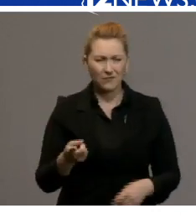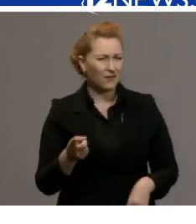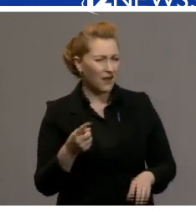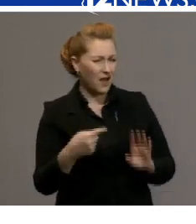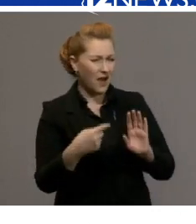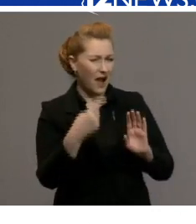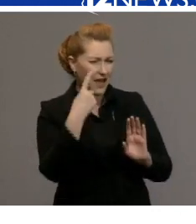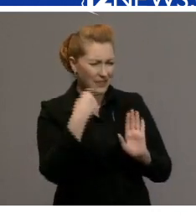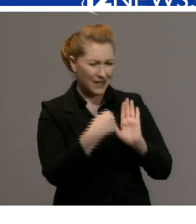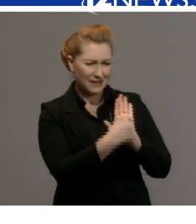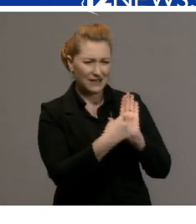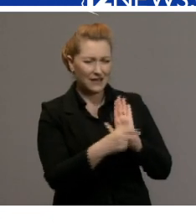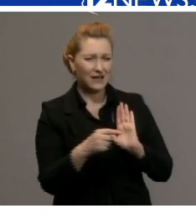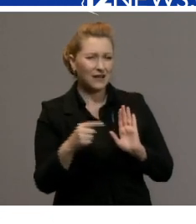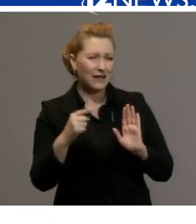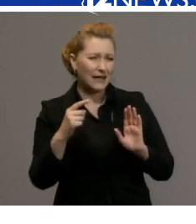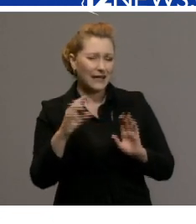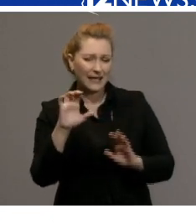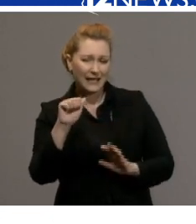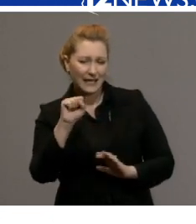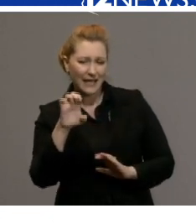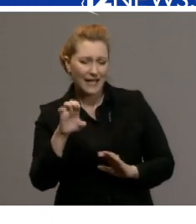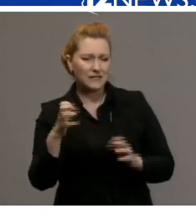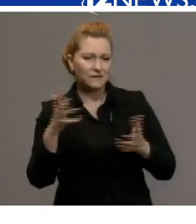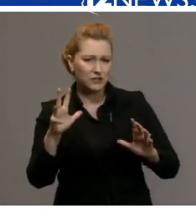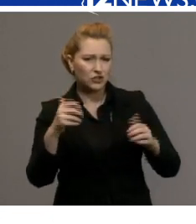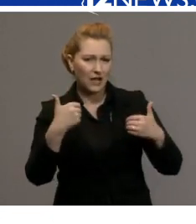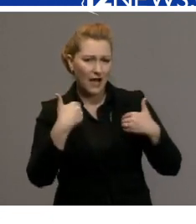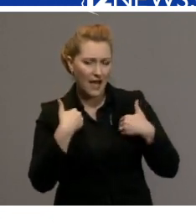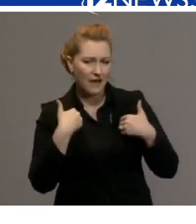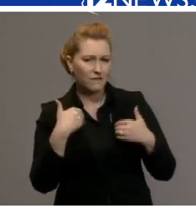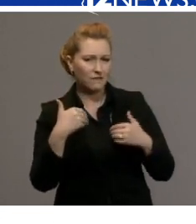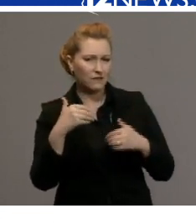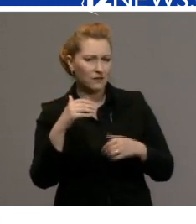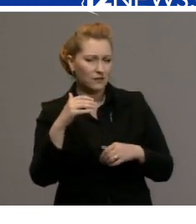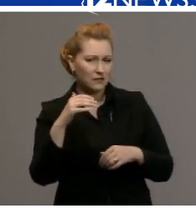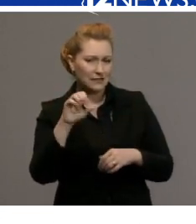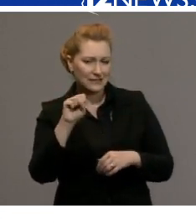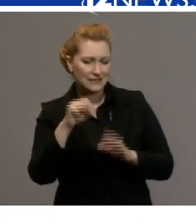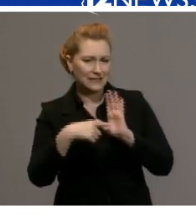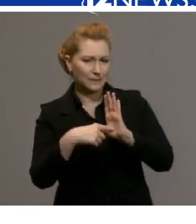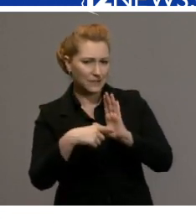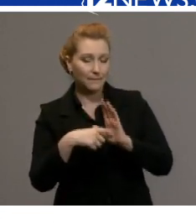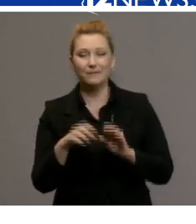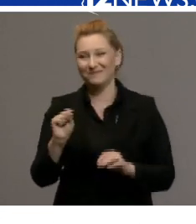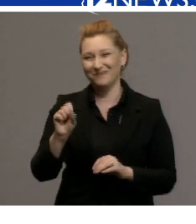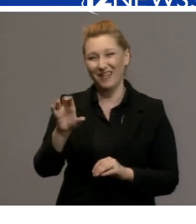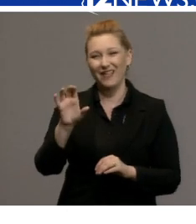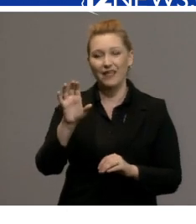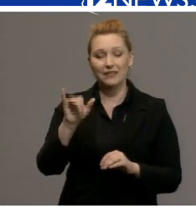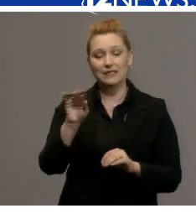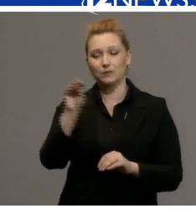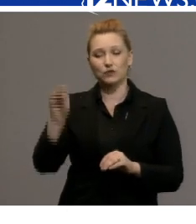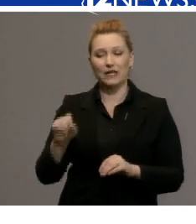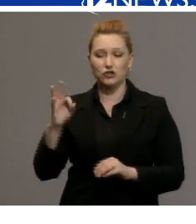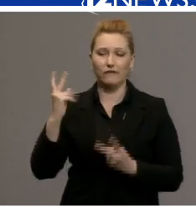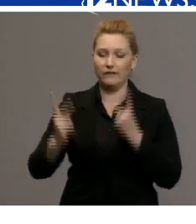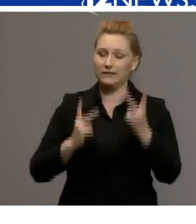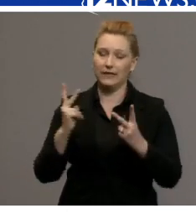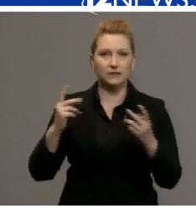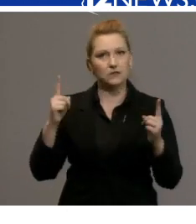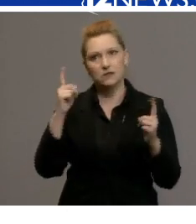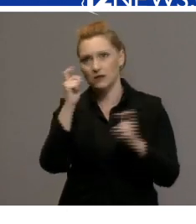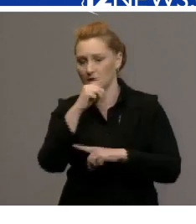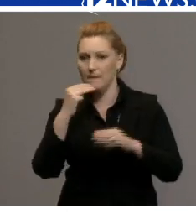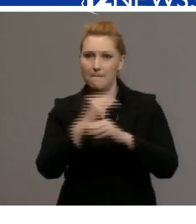Yeah, and so what we're looking at, syndromic actually is the percentage of those visits. It's a whole algorithm that is used by the Centers